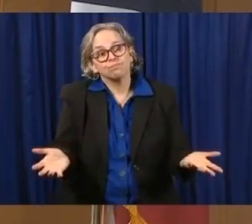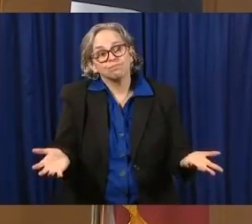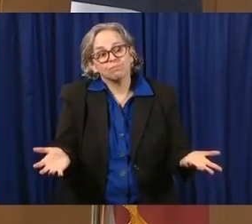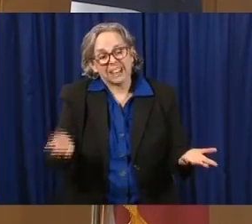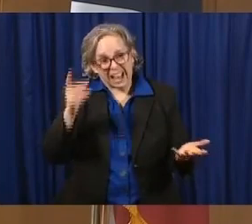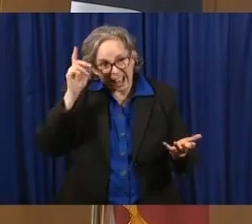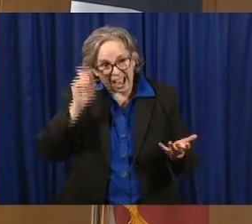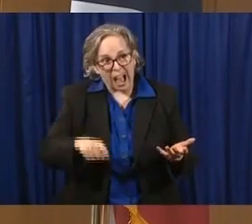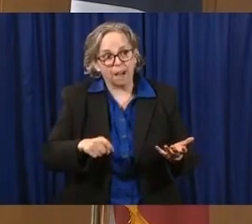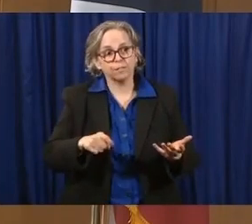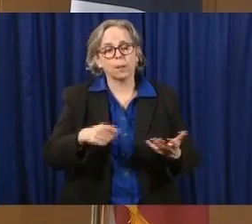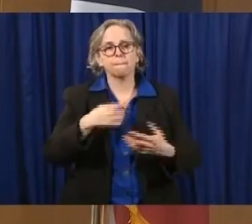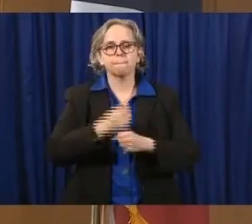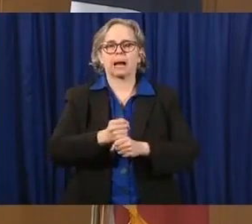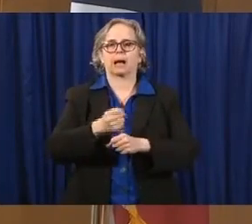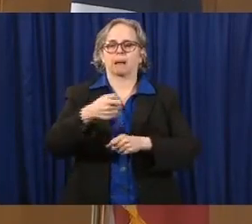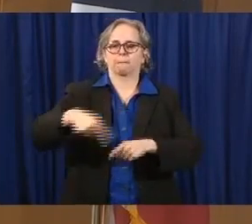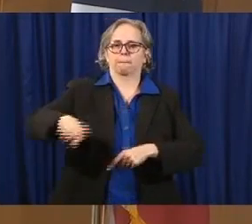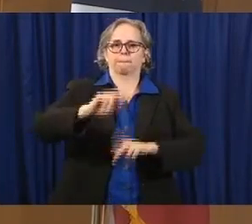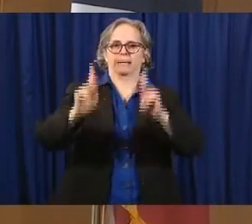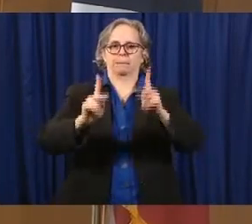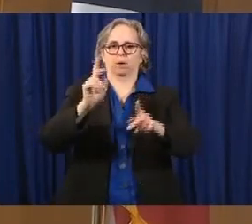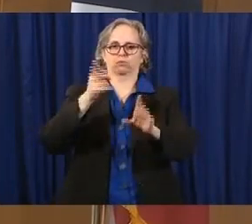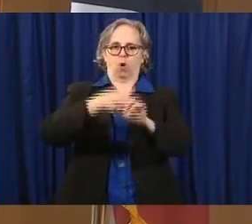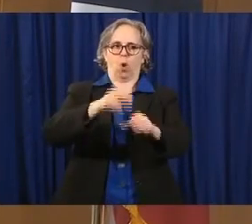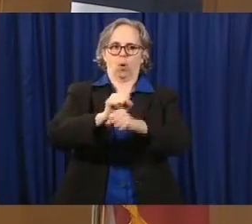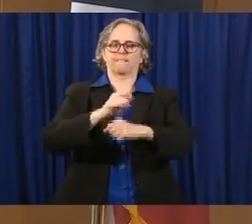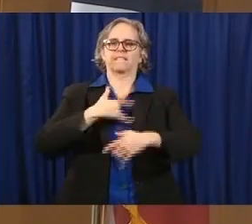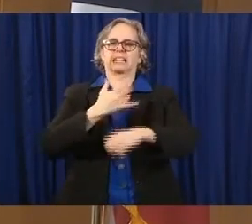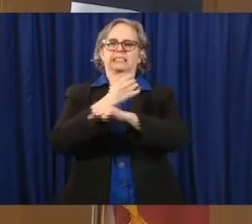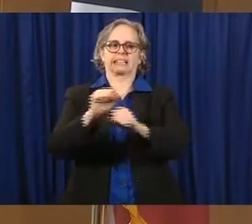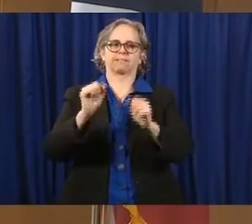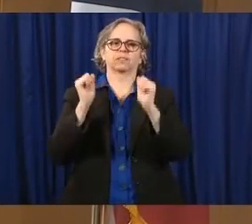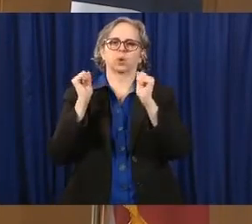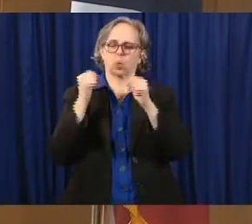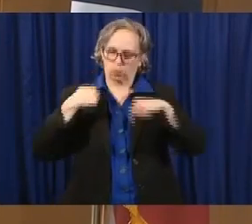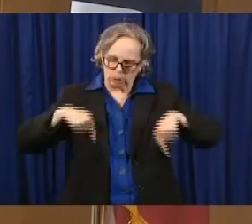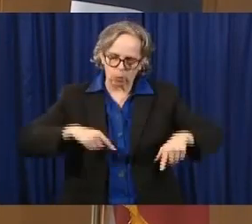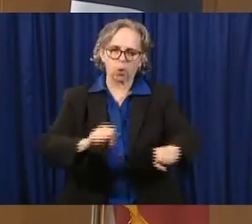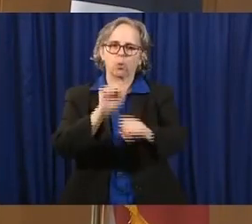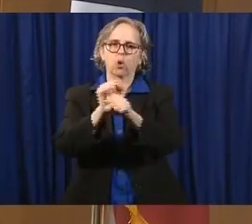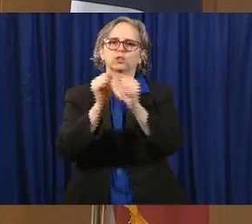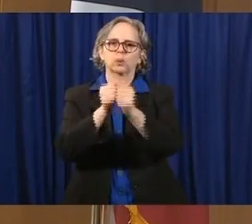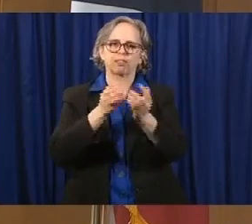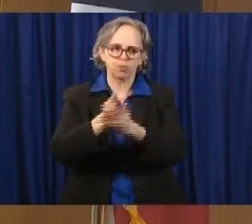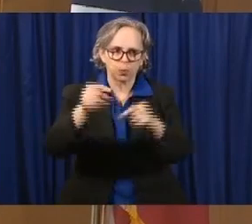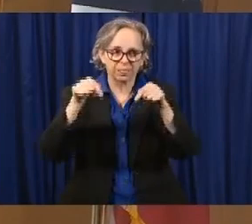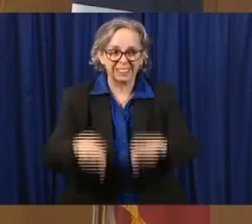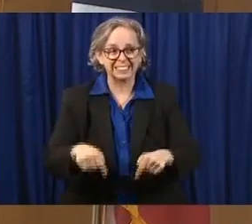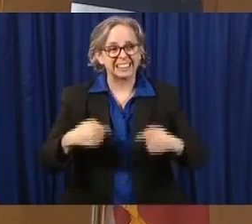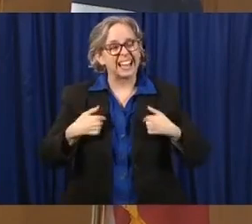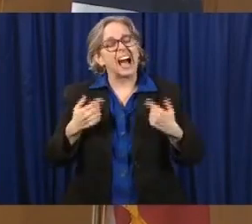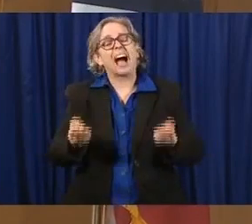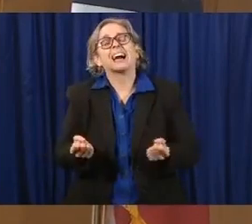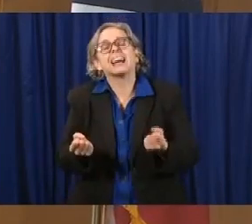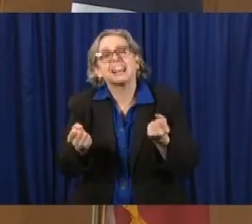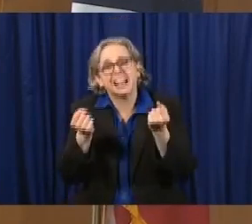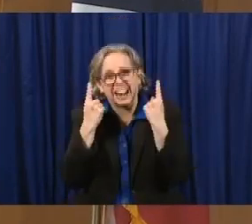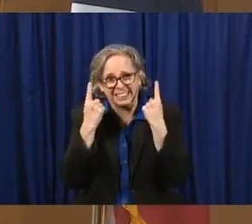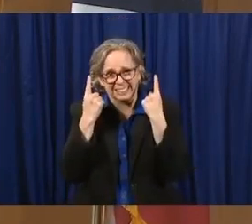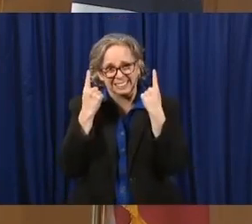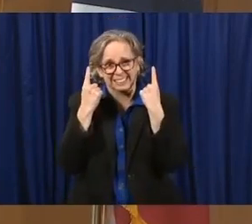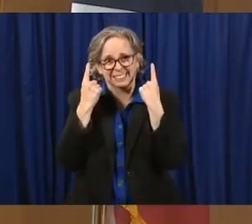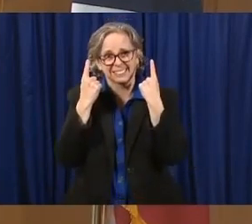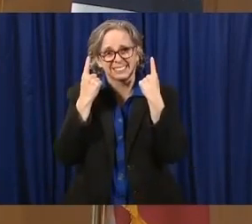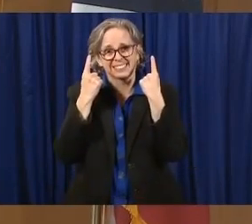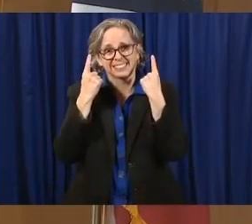our way through this. So I get it, but you know, we're